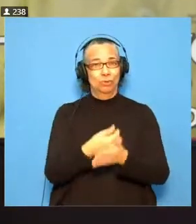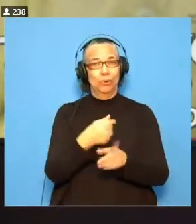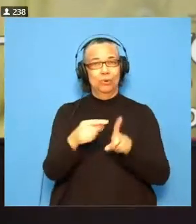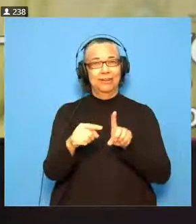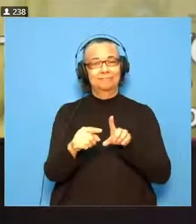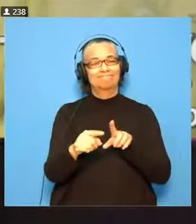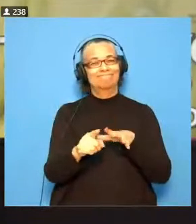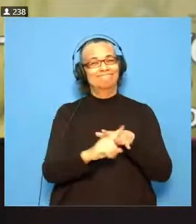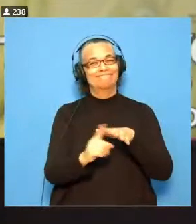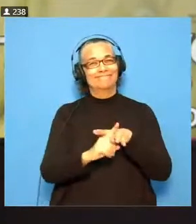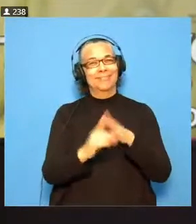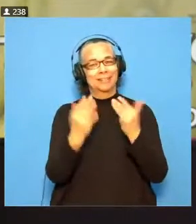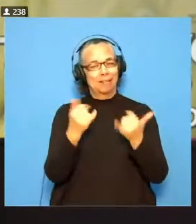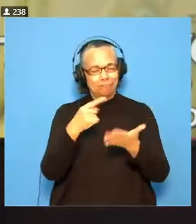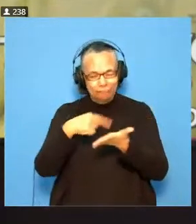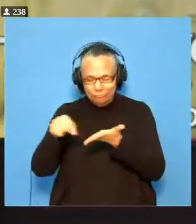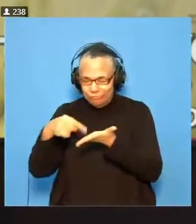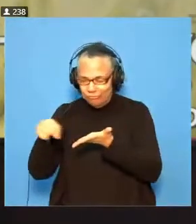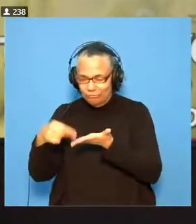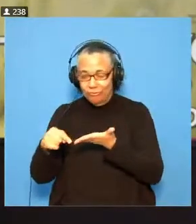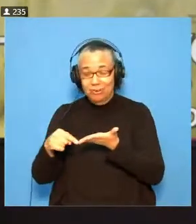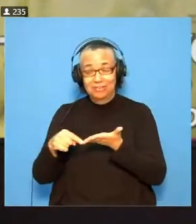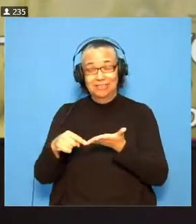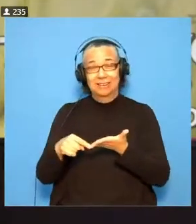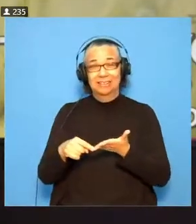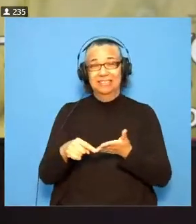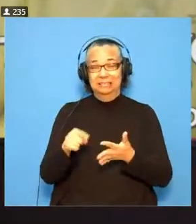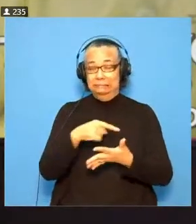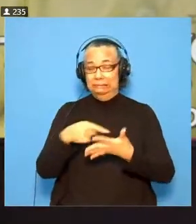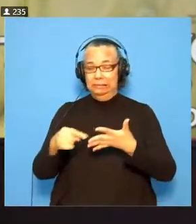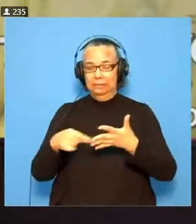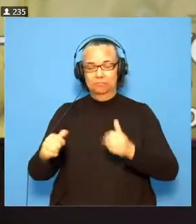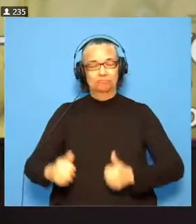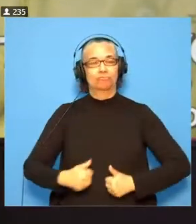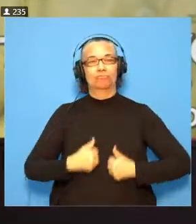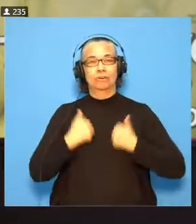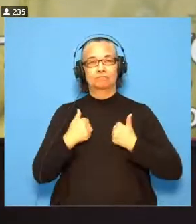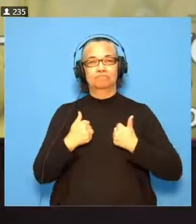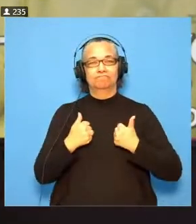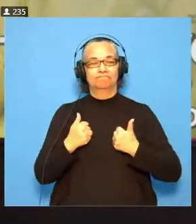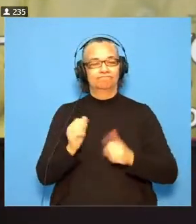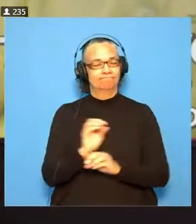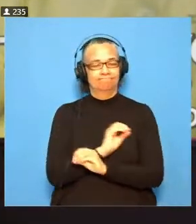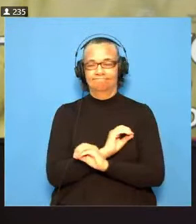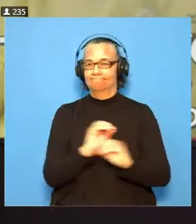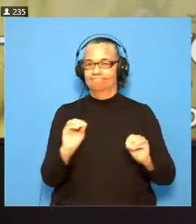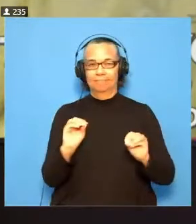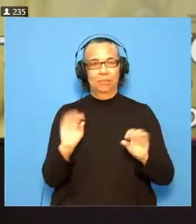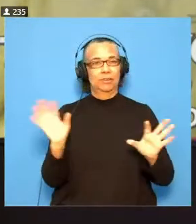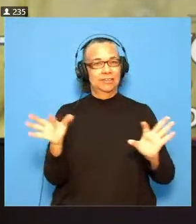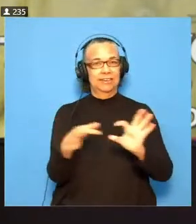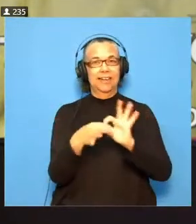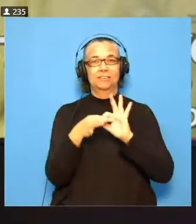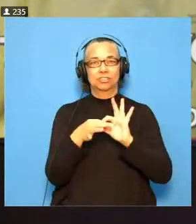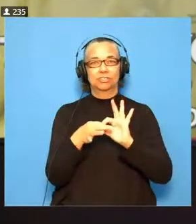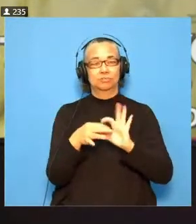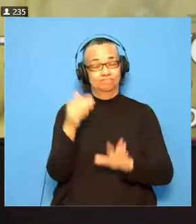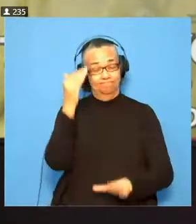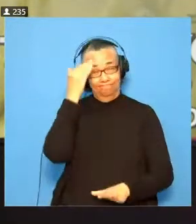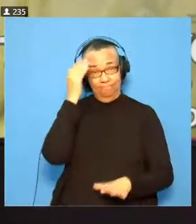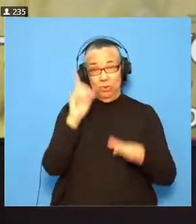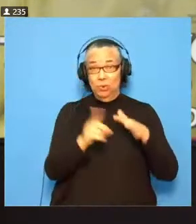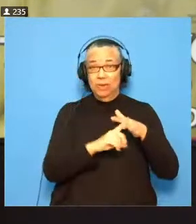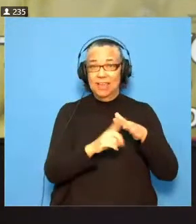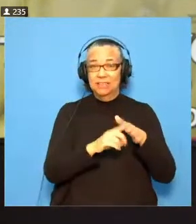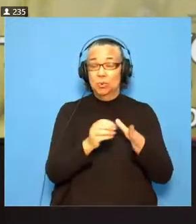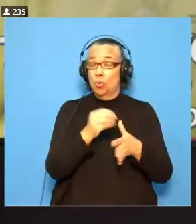under investigation. These cases are among residents with no currently identified links to other known cases or